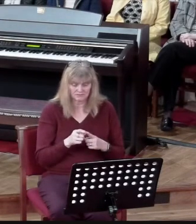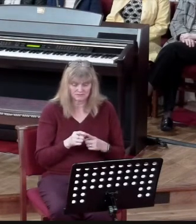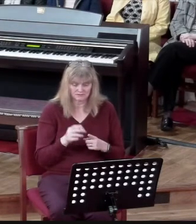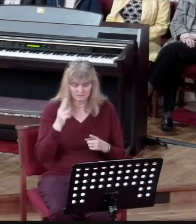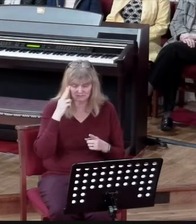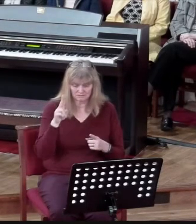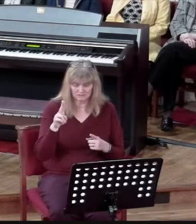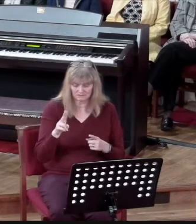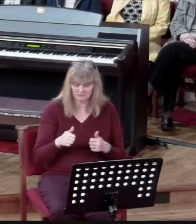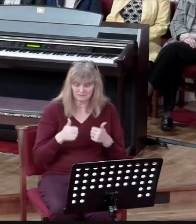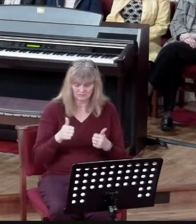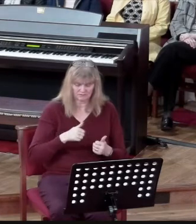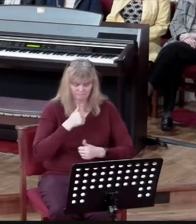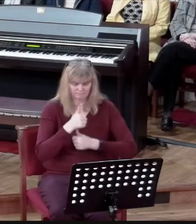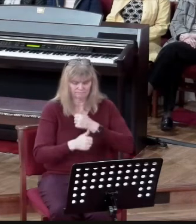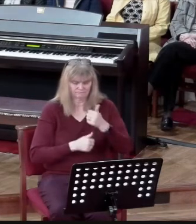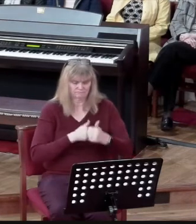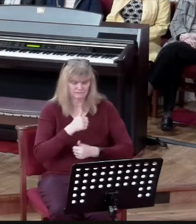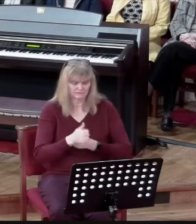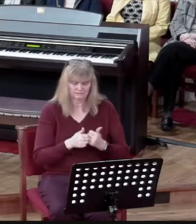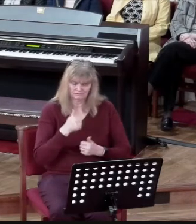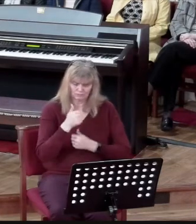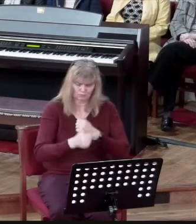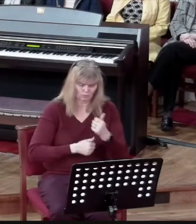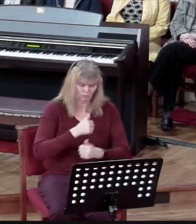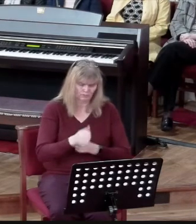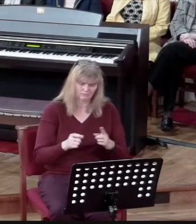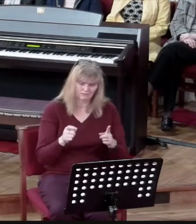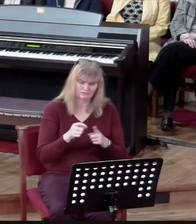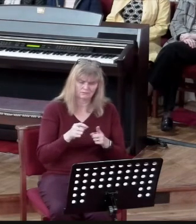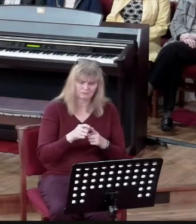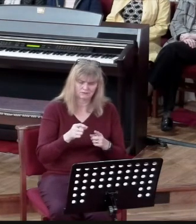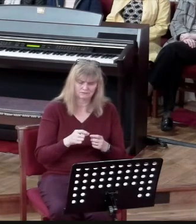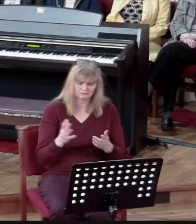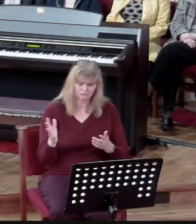wherever the master is. And we just love Peter, don't we?